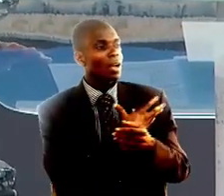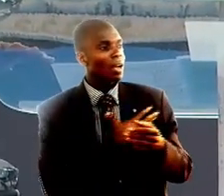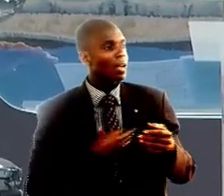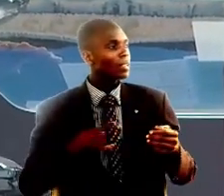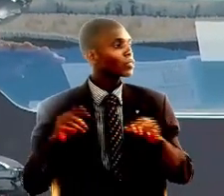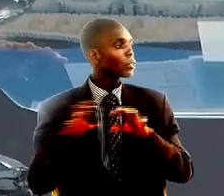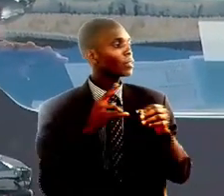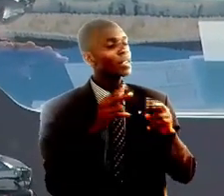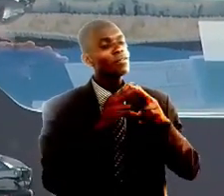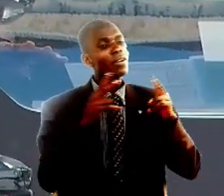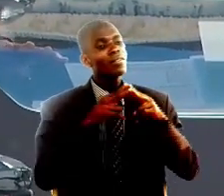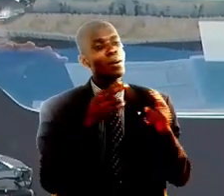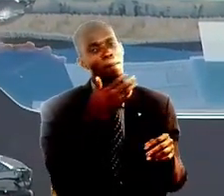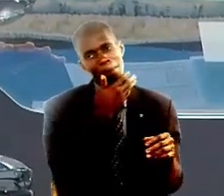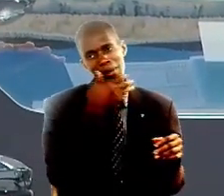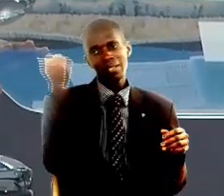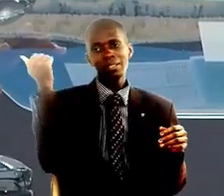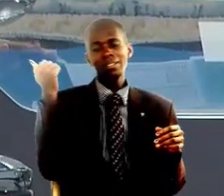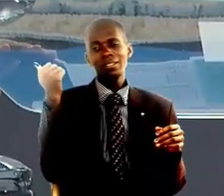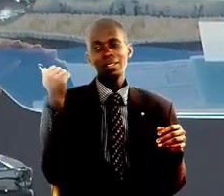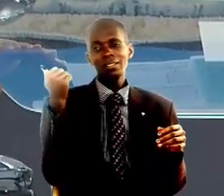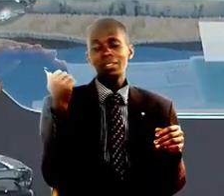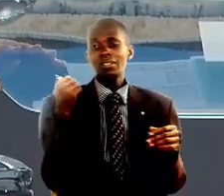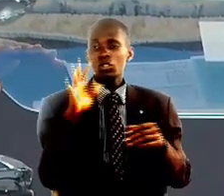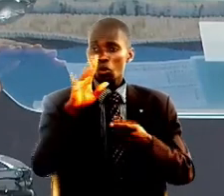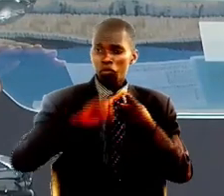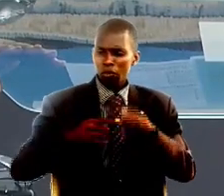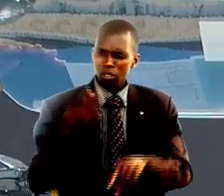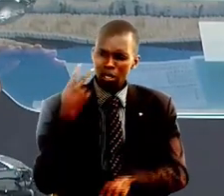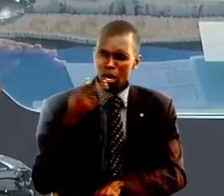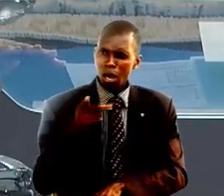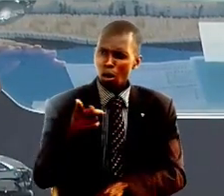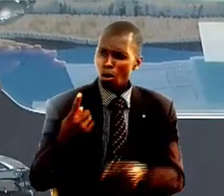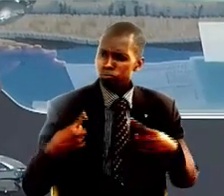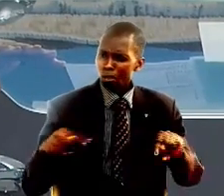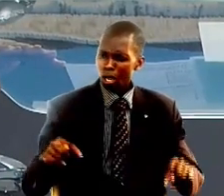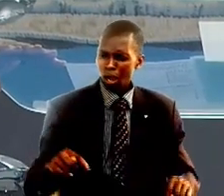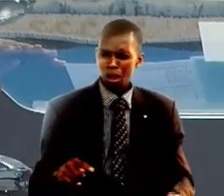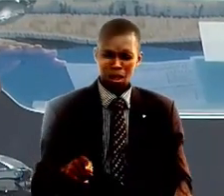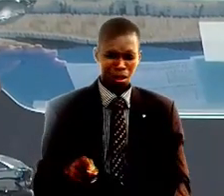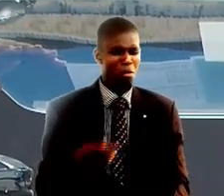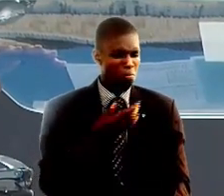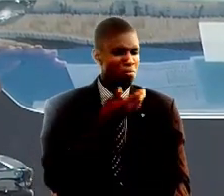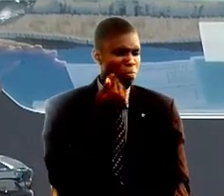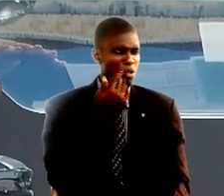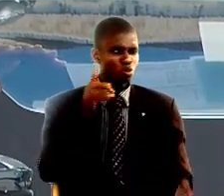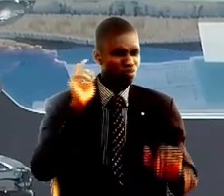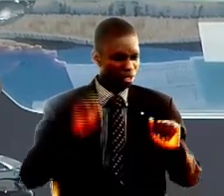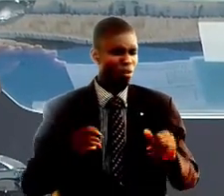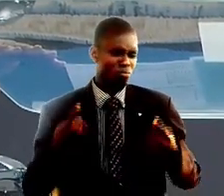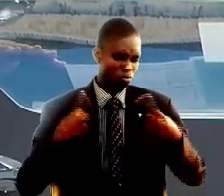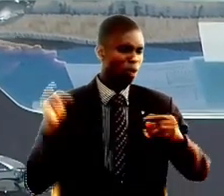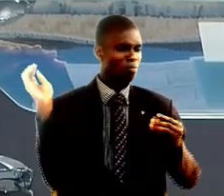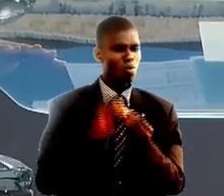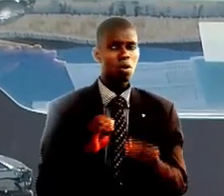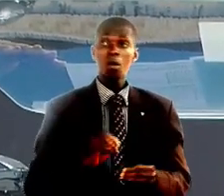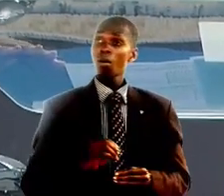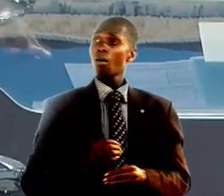very best, they say we can do more. We can go faster. We can climb higher. We